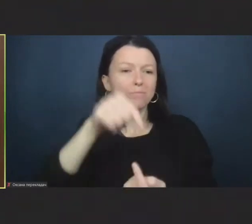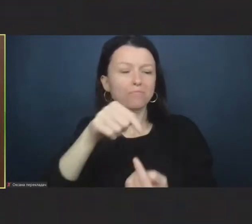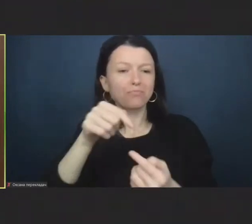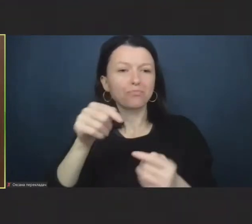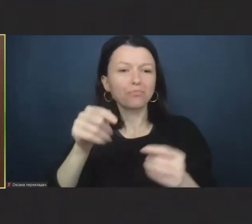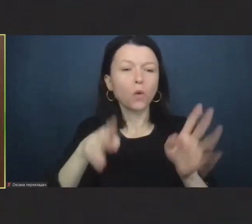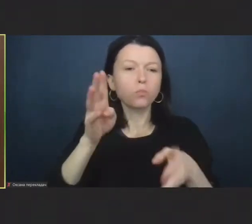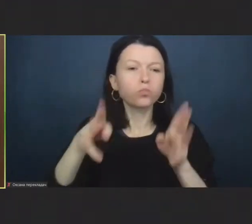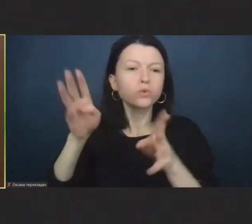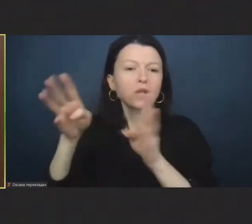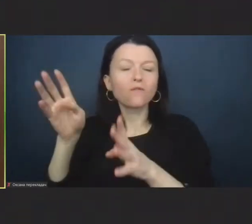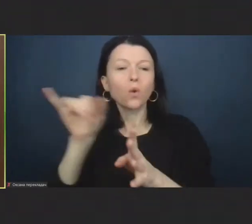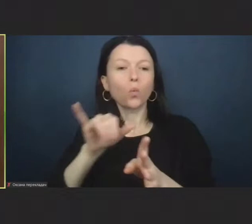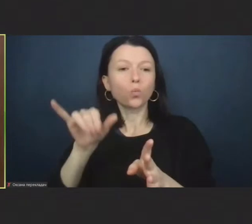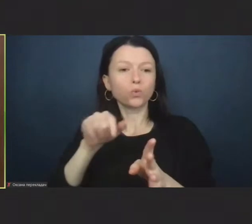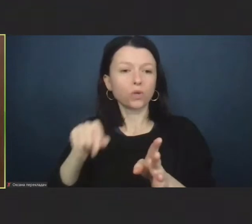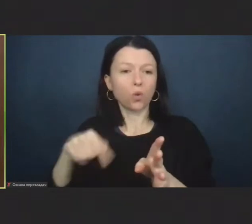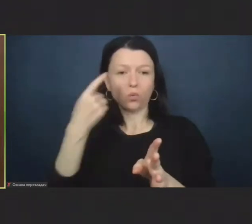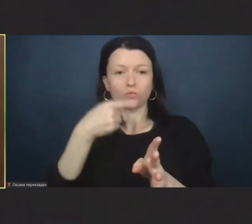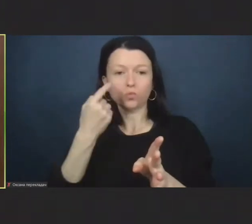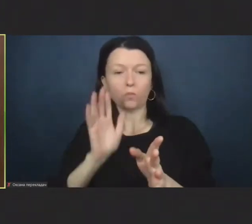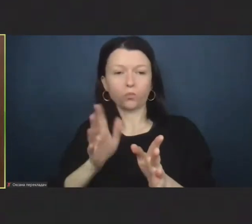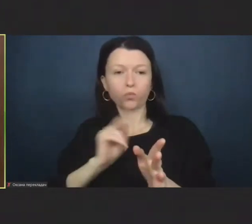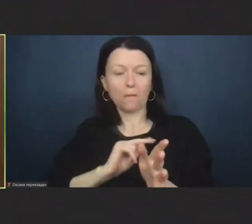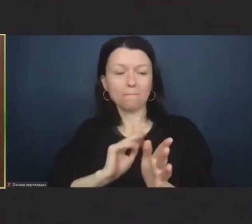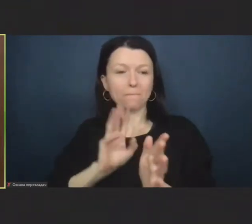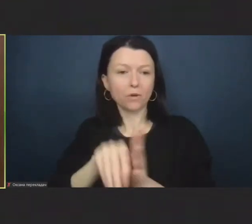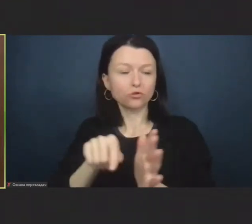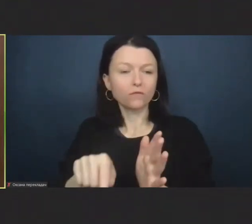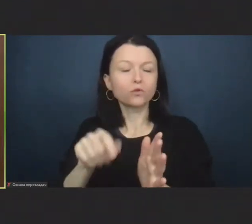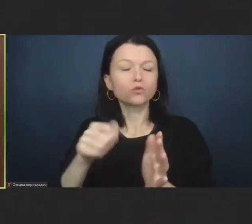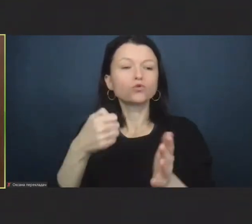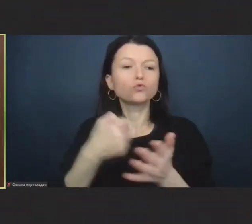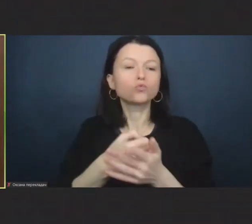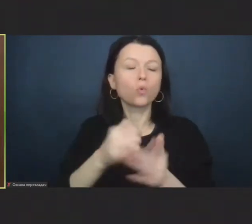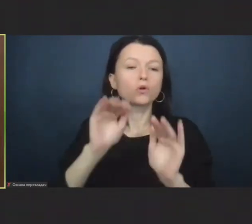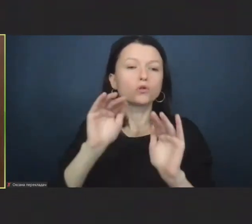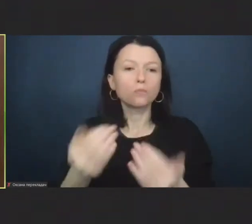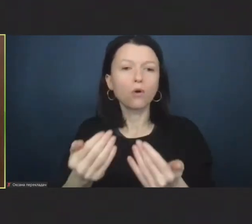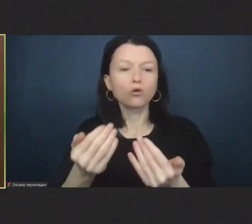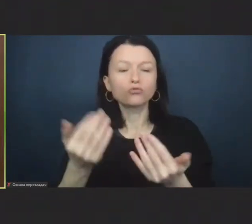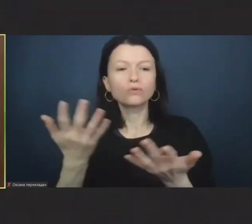the building where the person will be working up to the